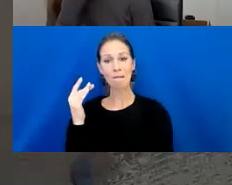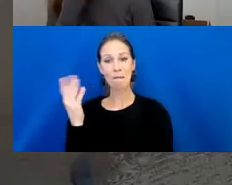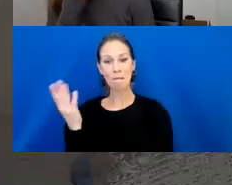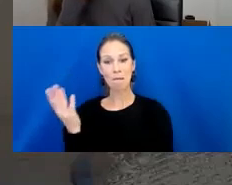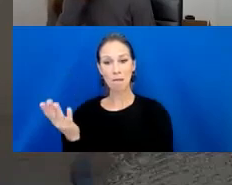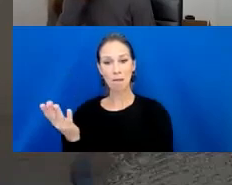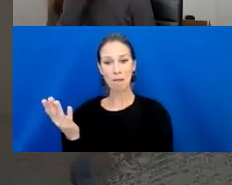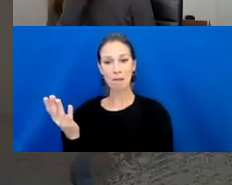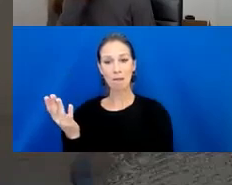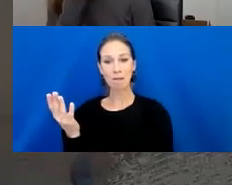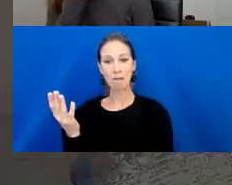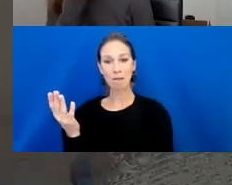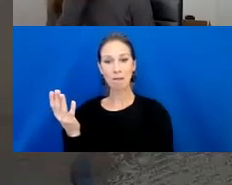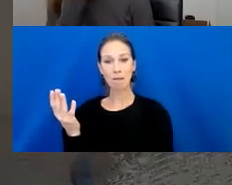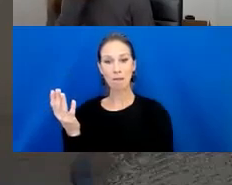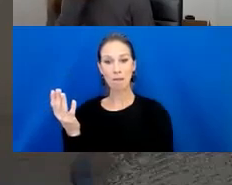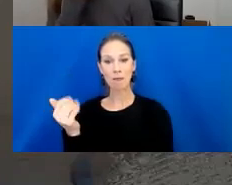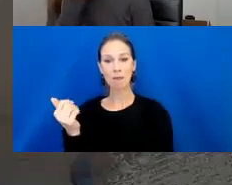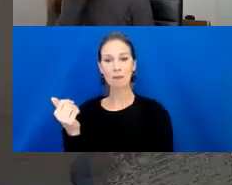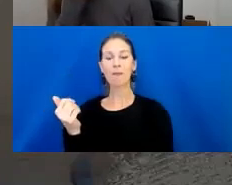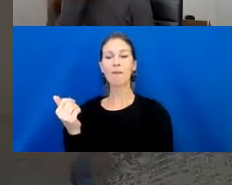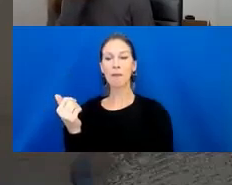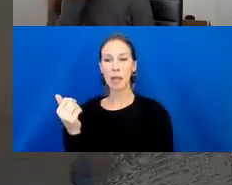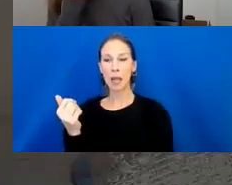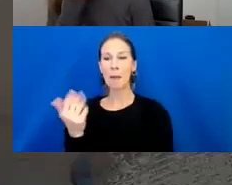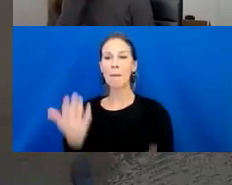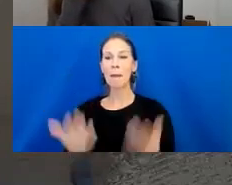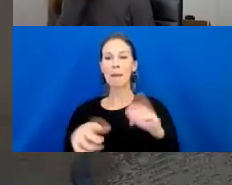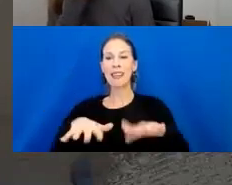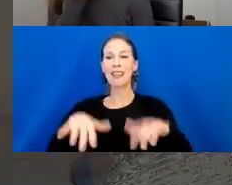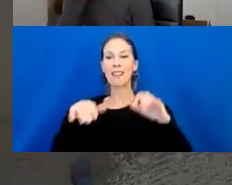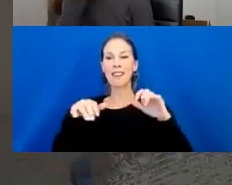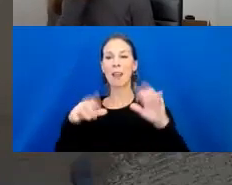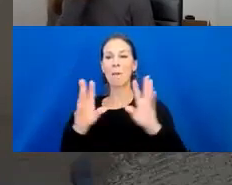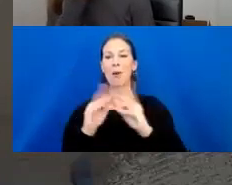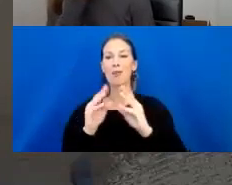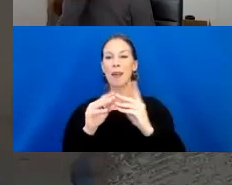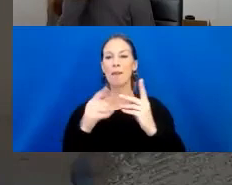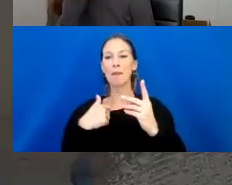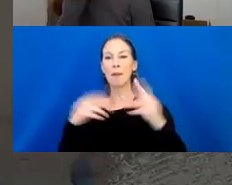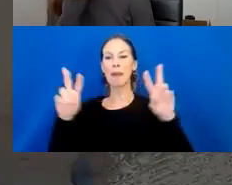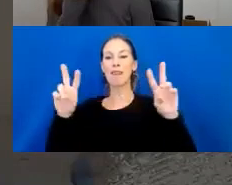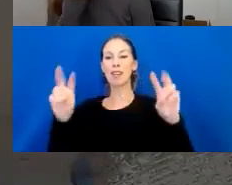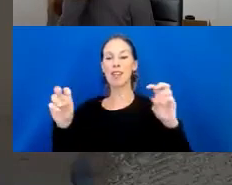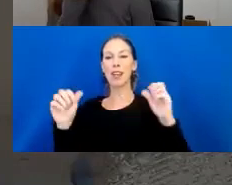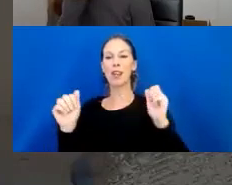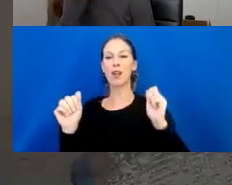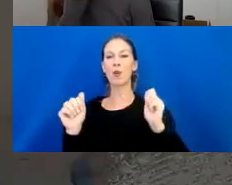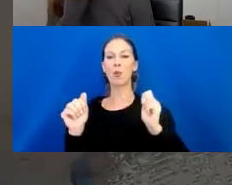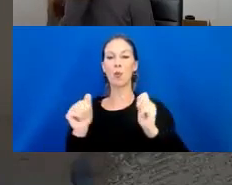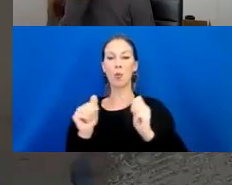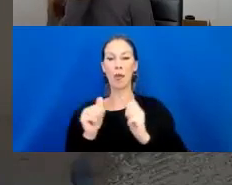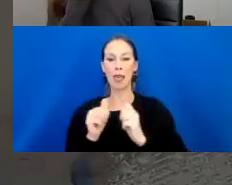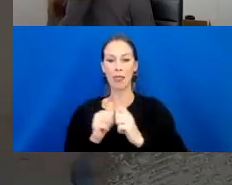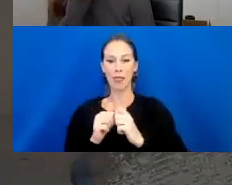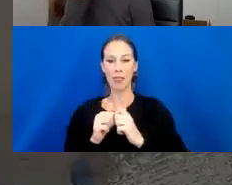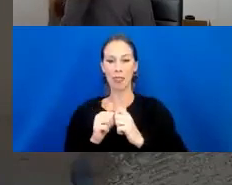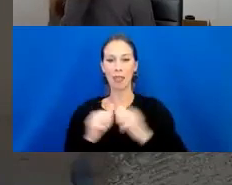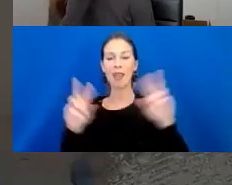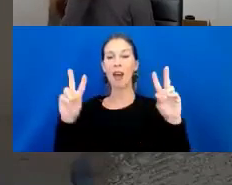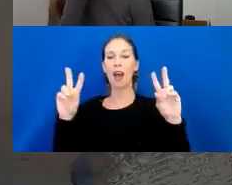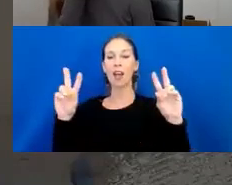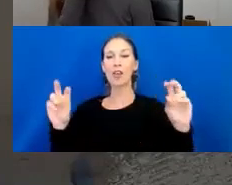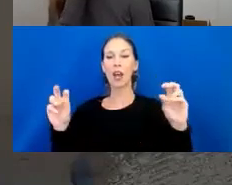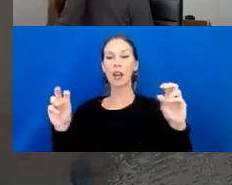frequently in symposia, there might be a title without there necessarily being, it may be the title of